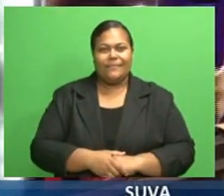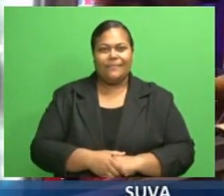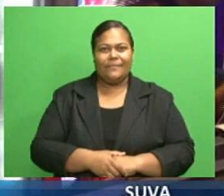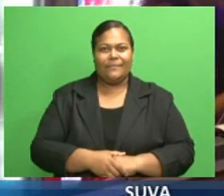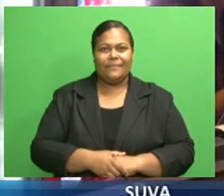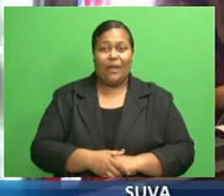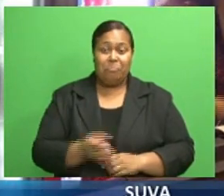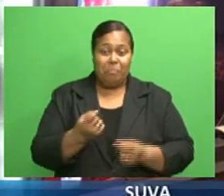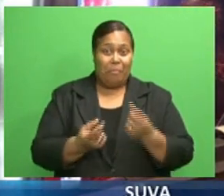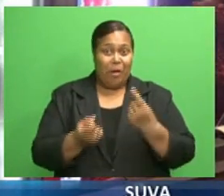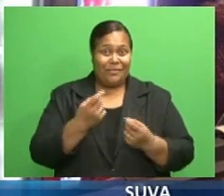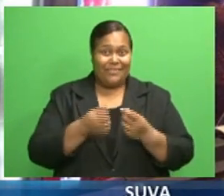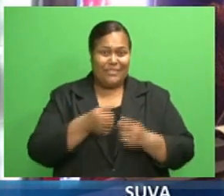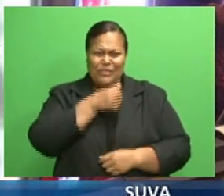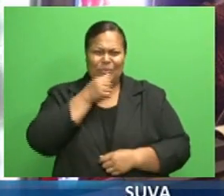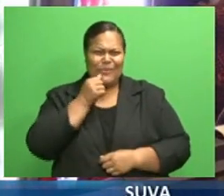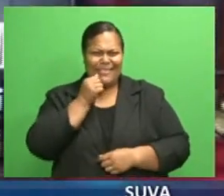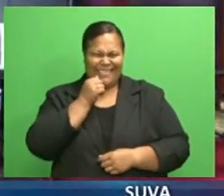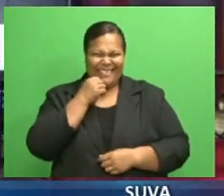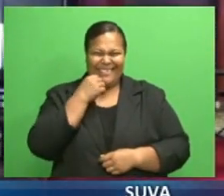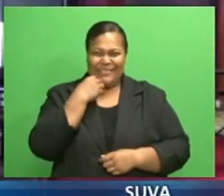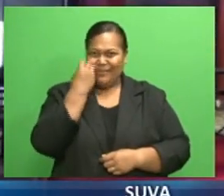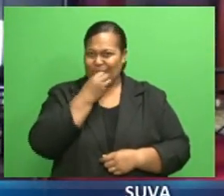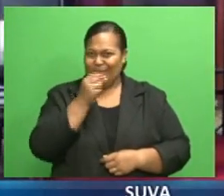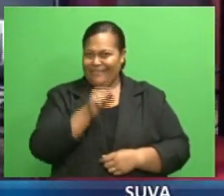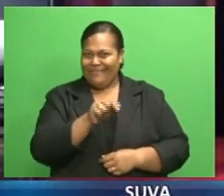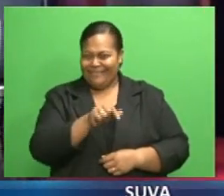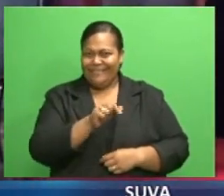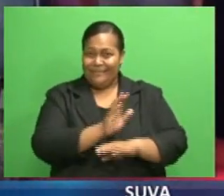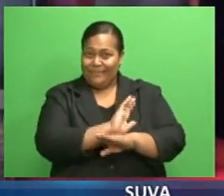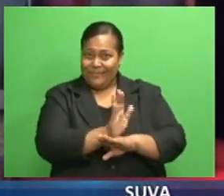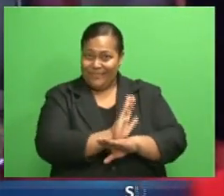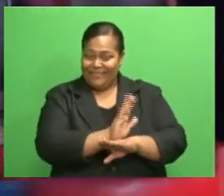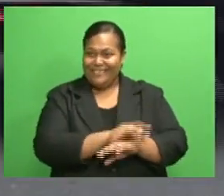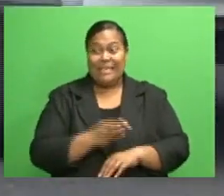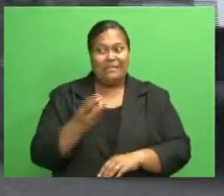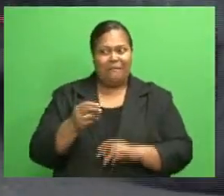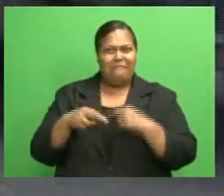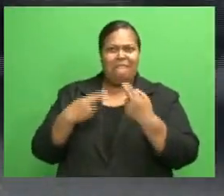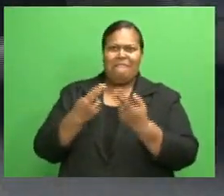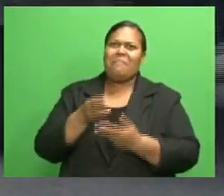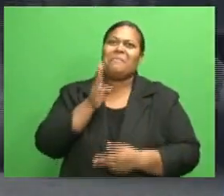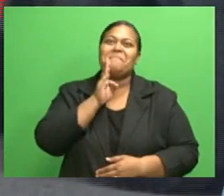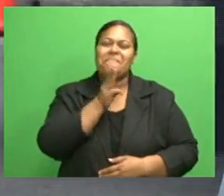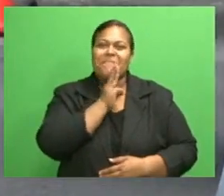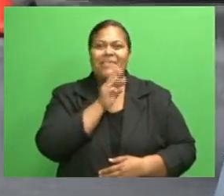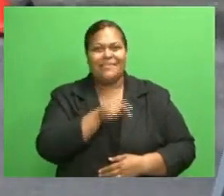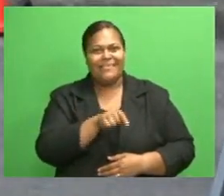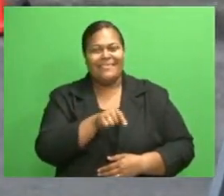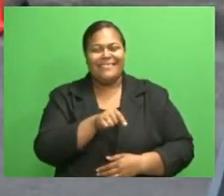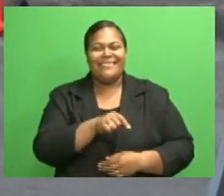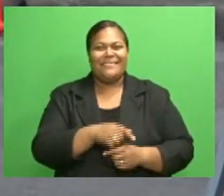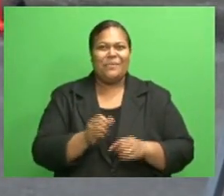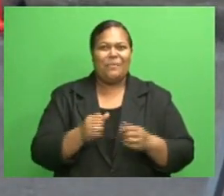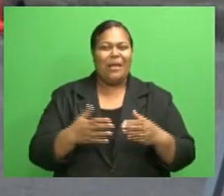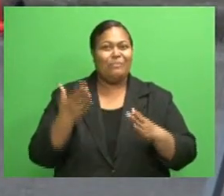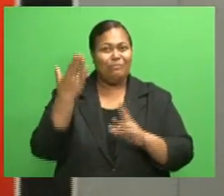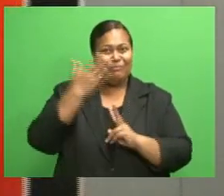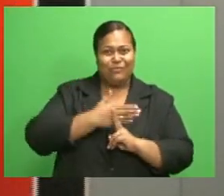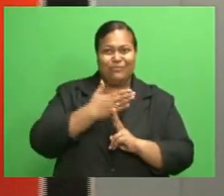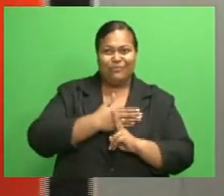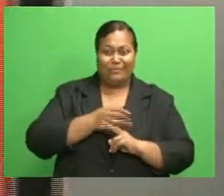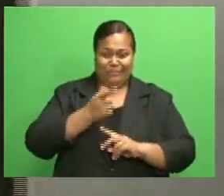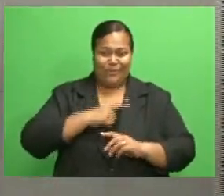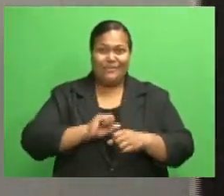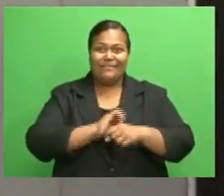Popcorn, sweets and the cinema, some of the things movie lovers missed during the months of lockdown due to